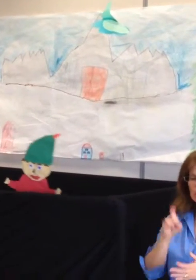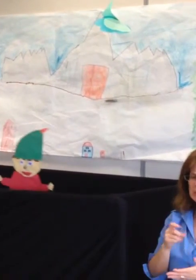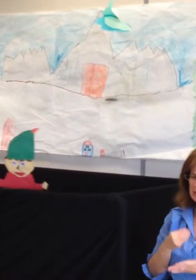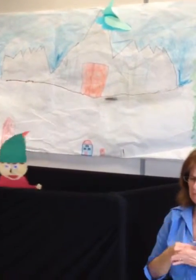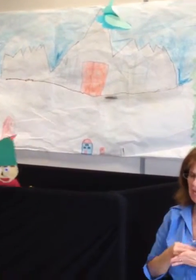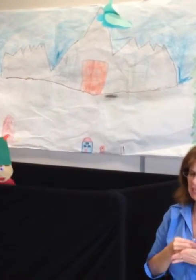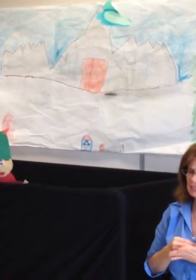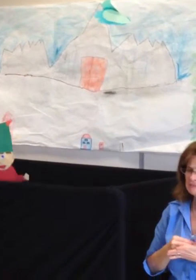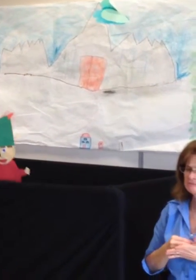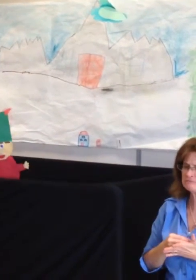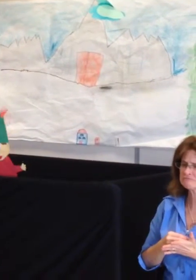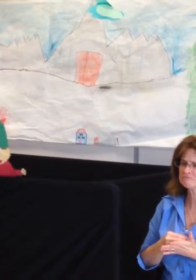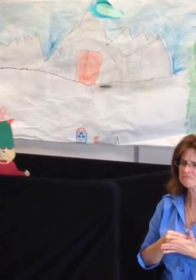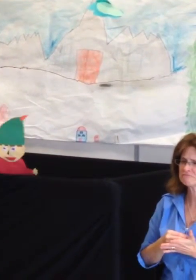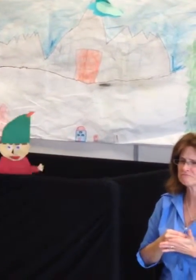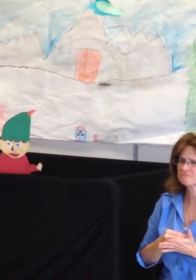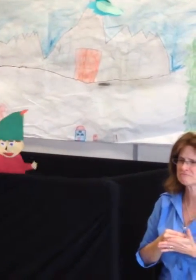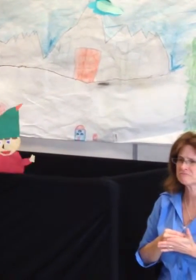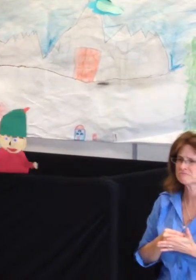We need money.